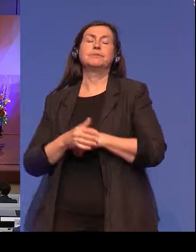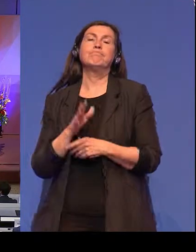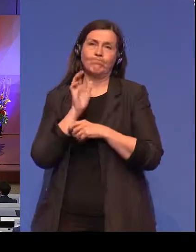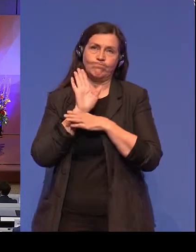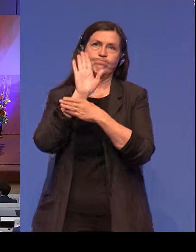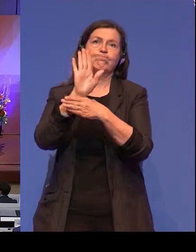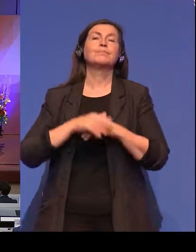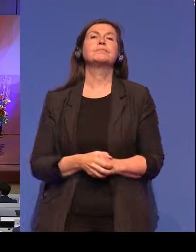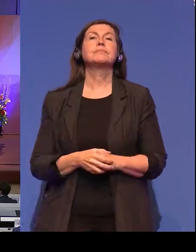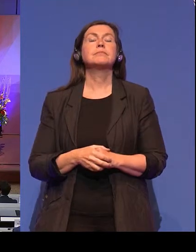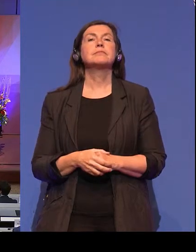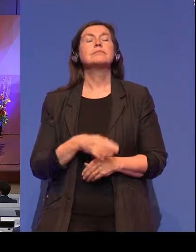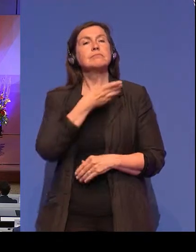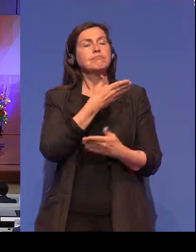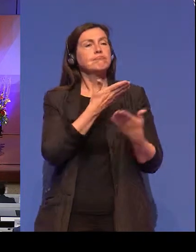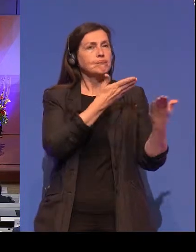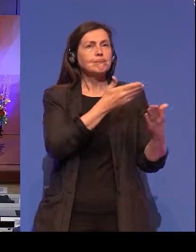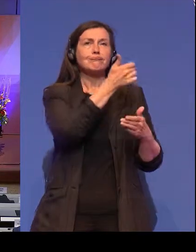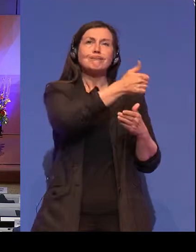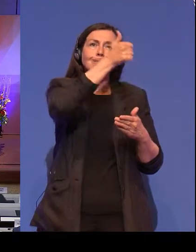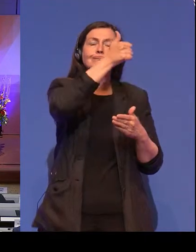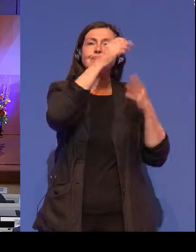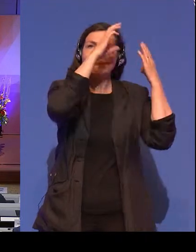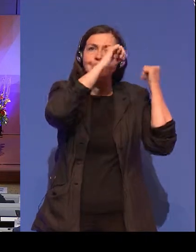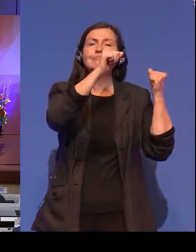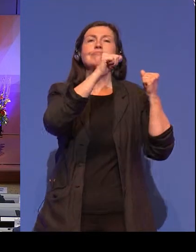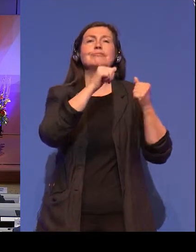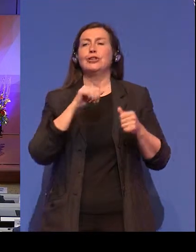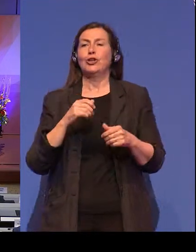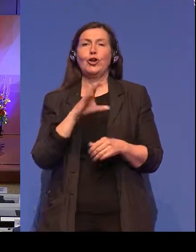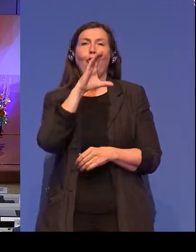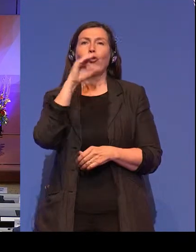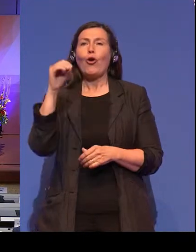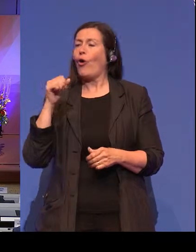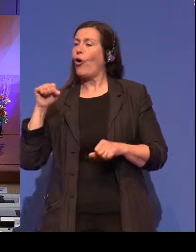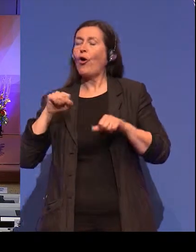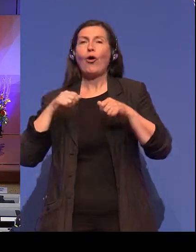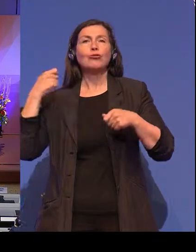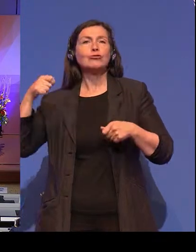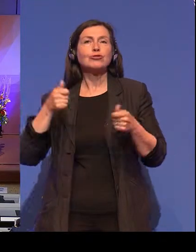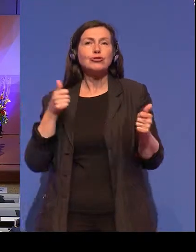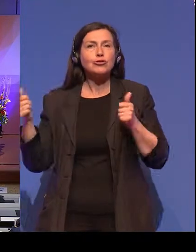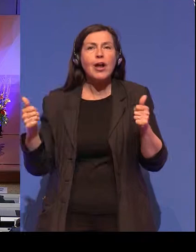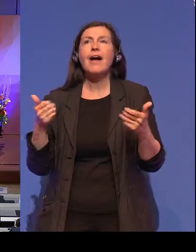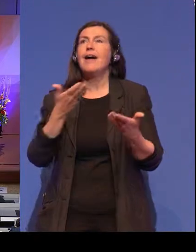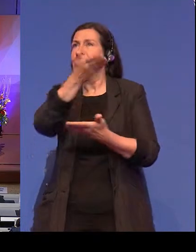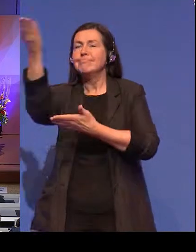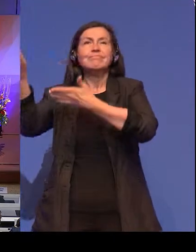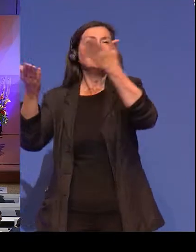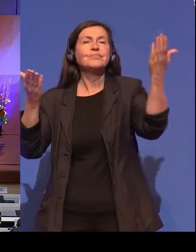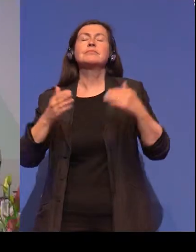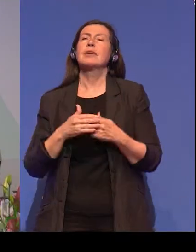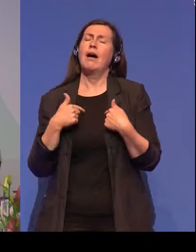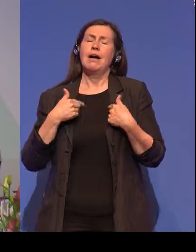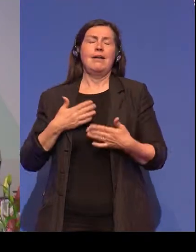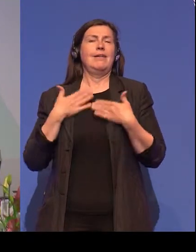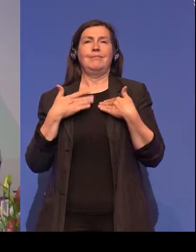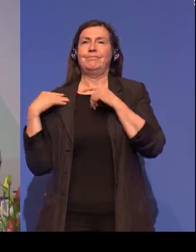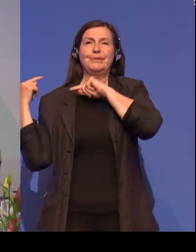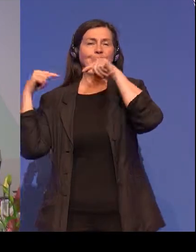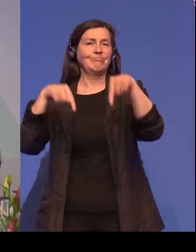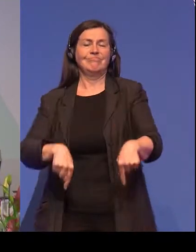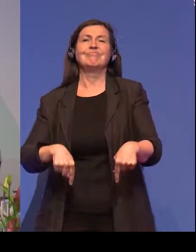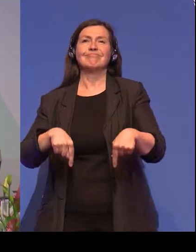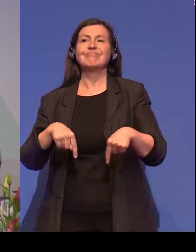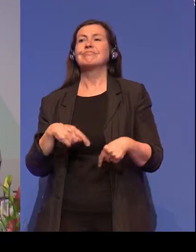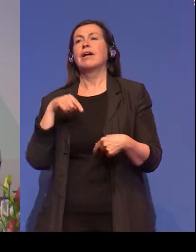Distinguished co-chairs, excellencies, ladies and gentlemen, it is indeed a pleasure to be here at this welcome